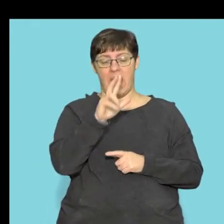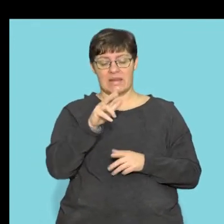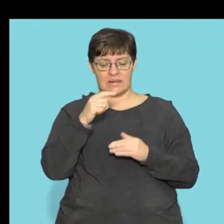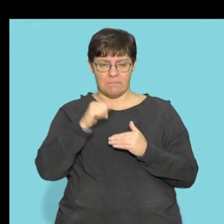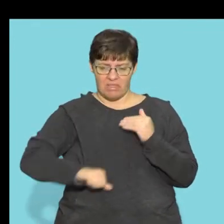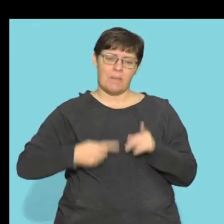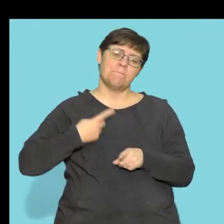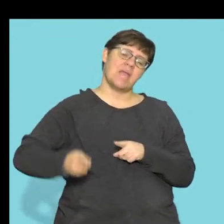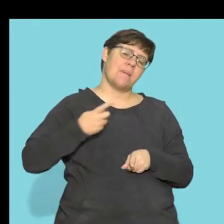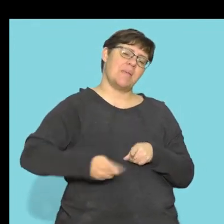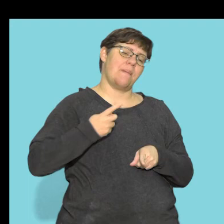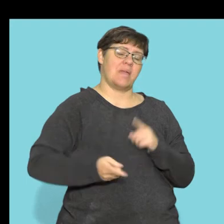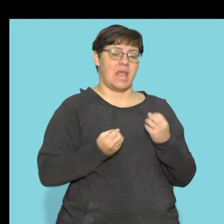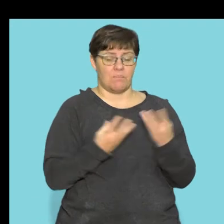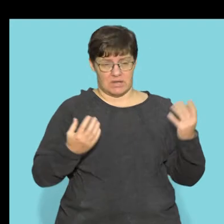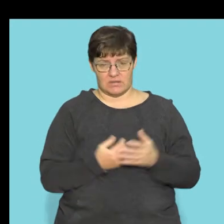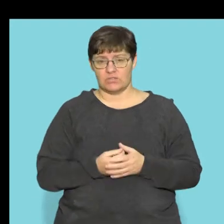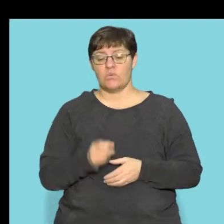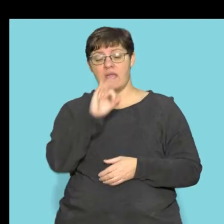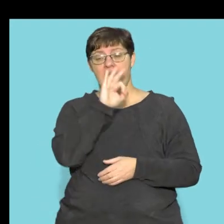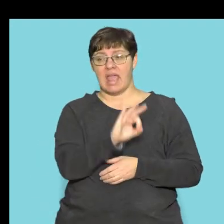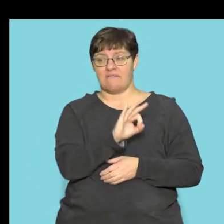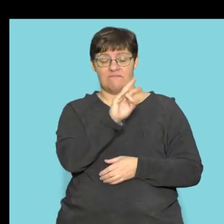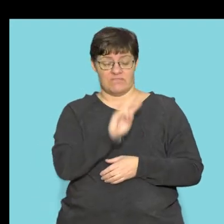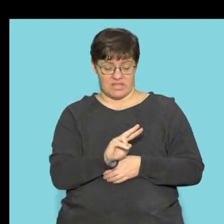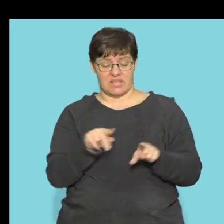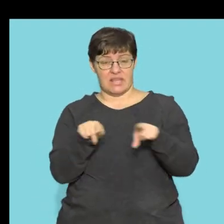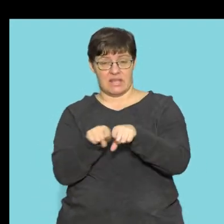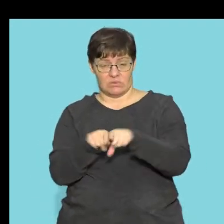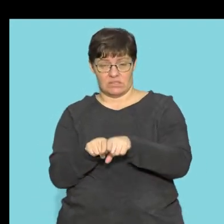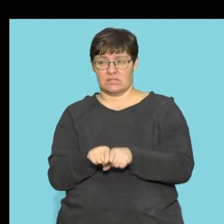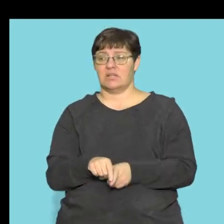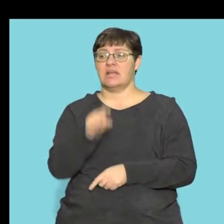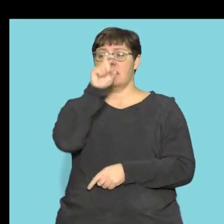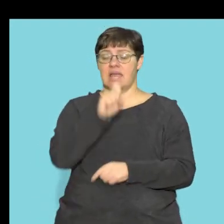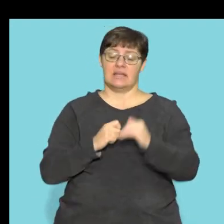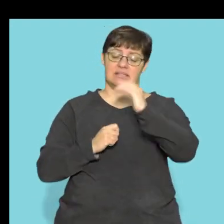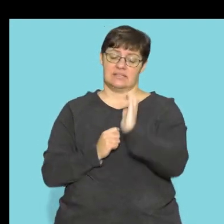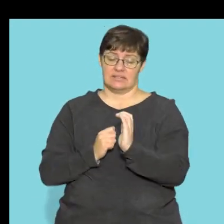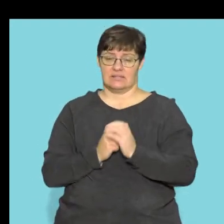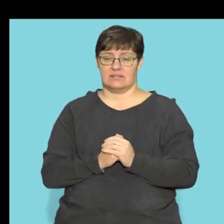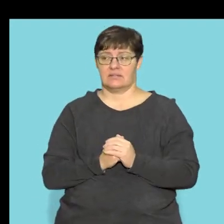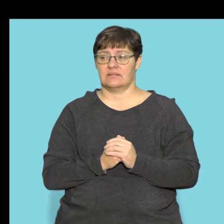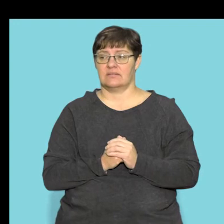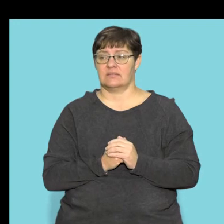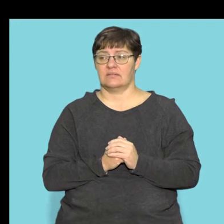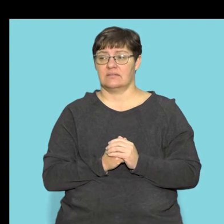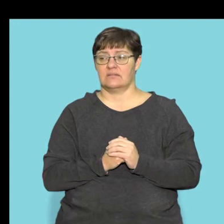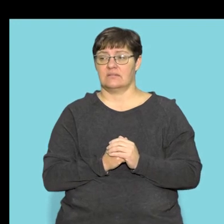108 months. To do that, I will then say FV is equals to X